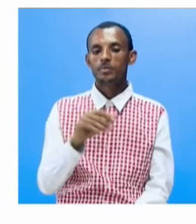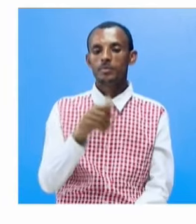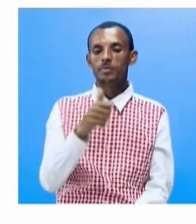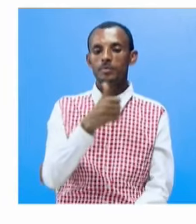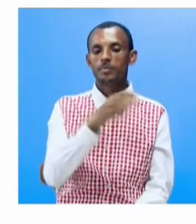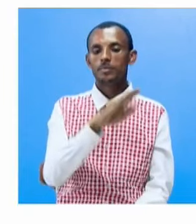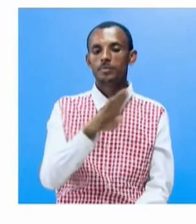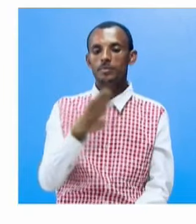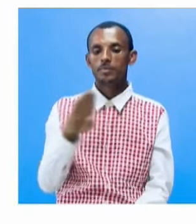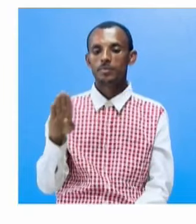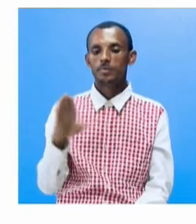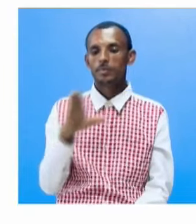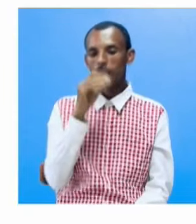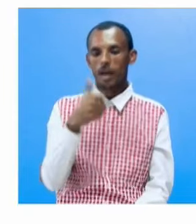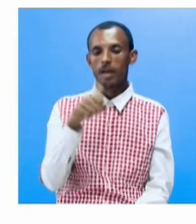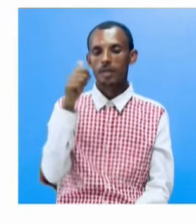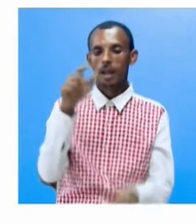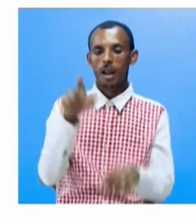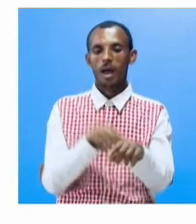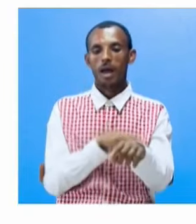and again another line segment